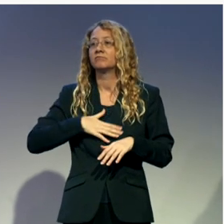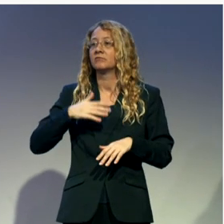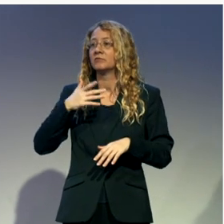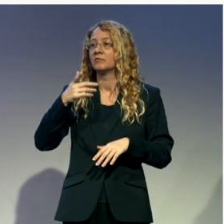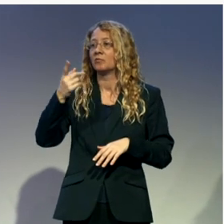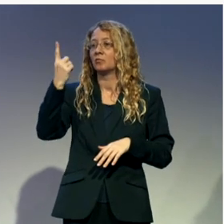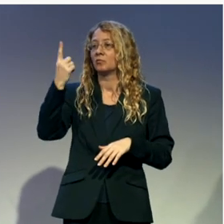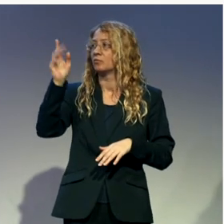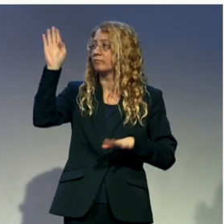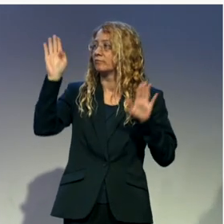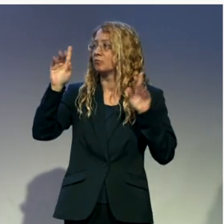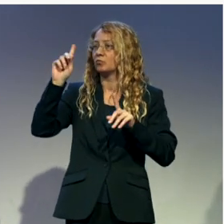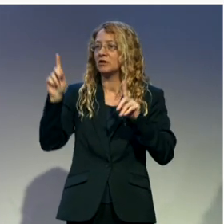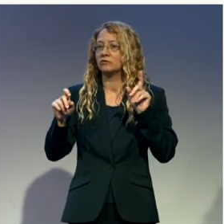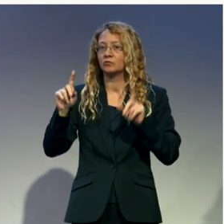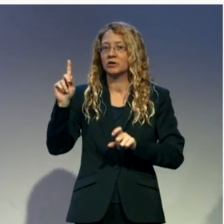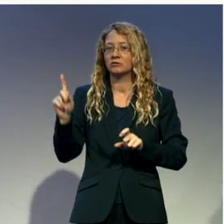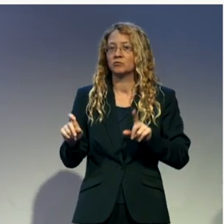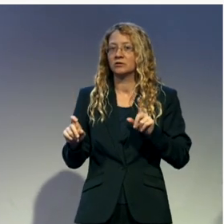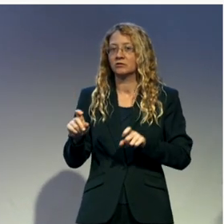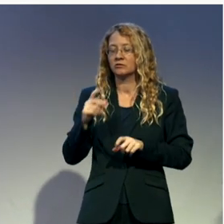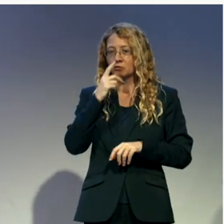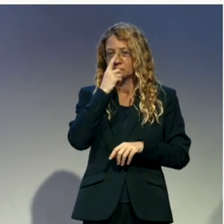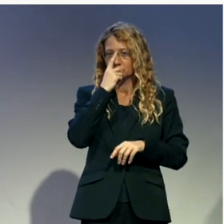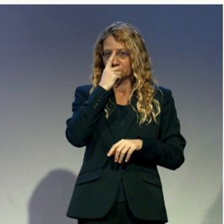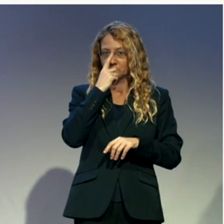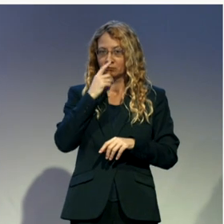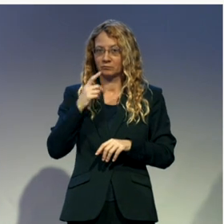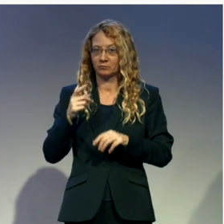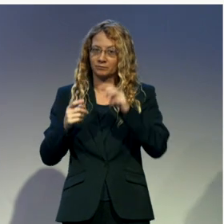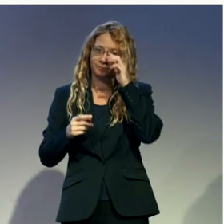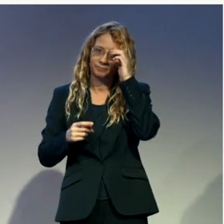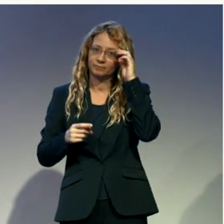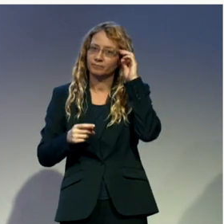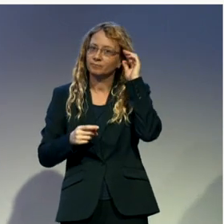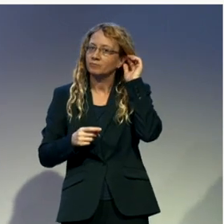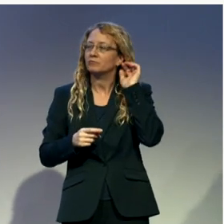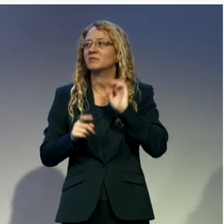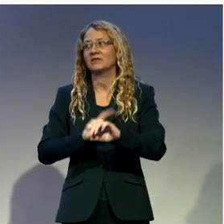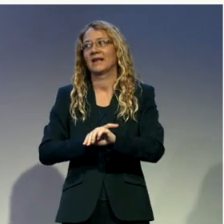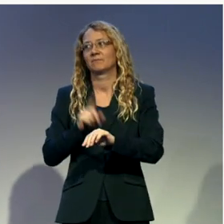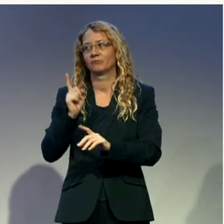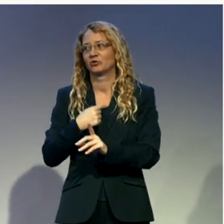to give you the time limits, please consider short question.